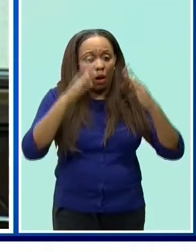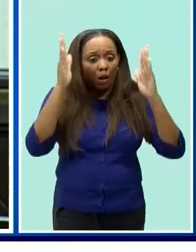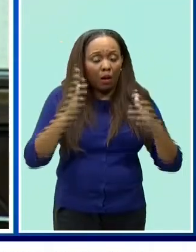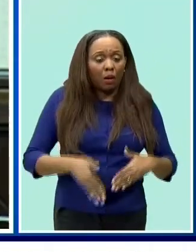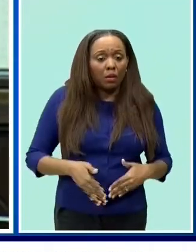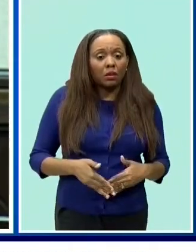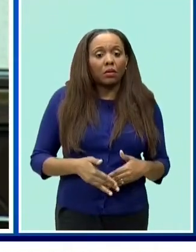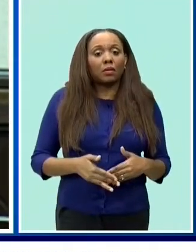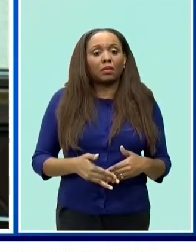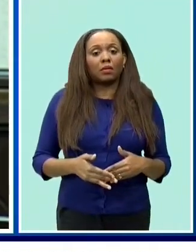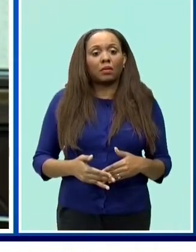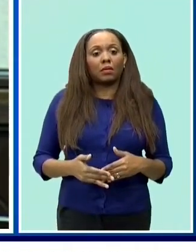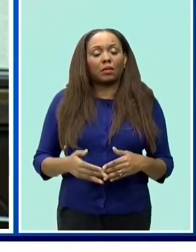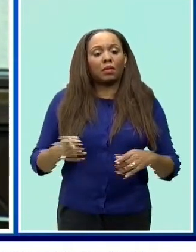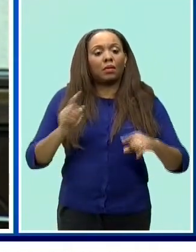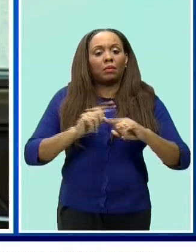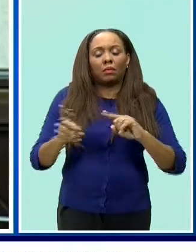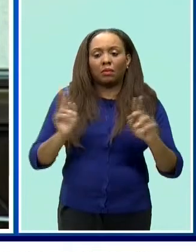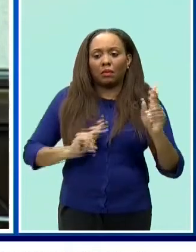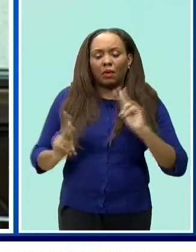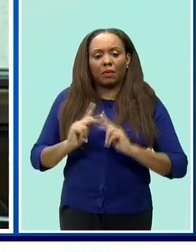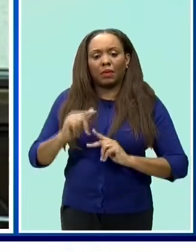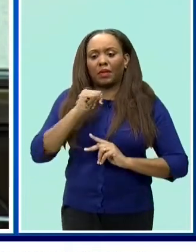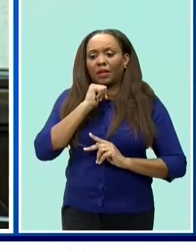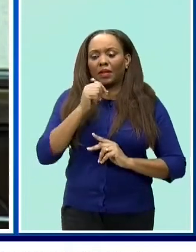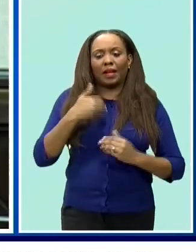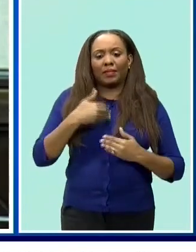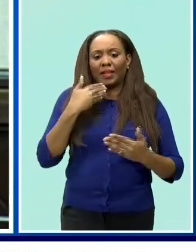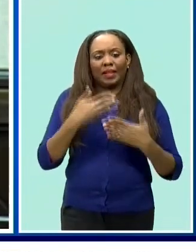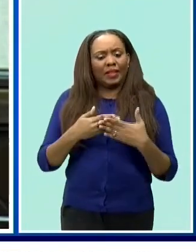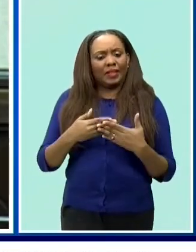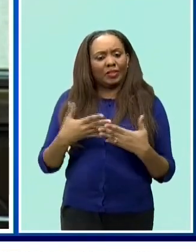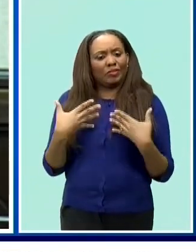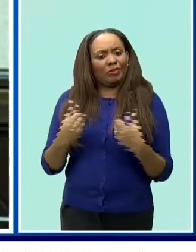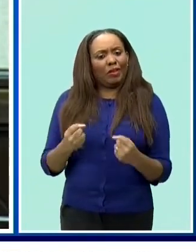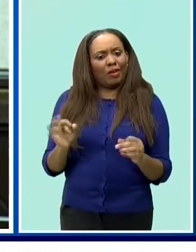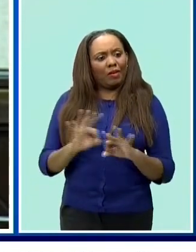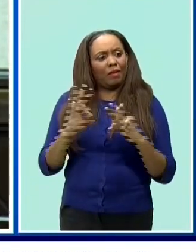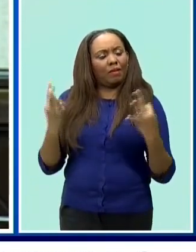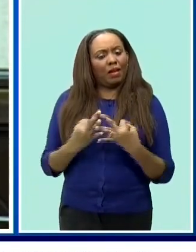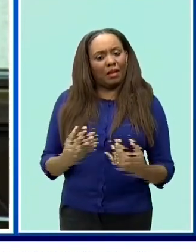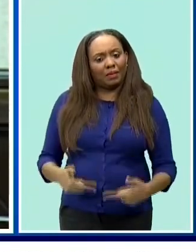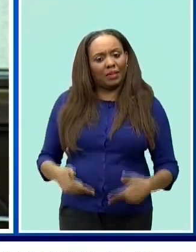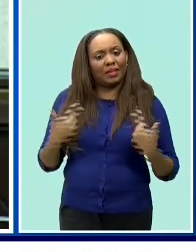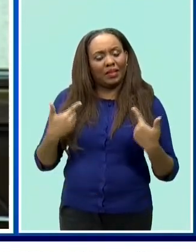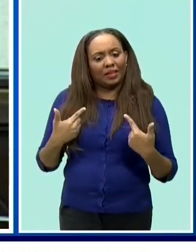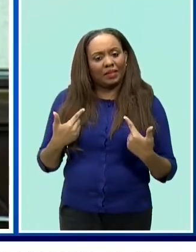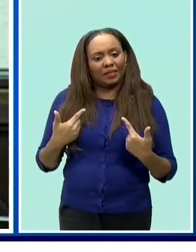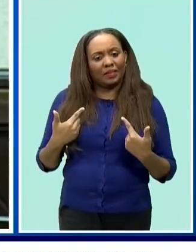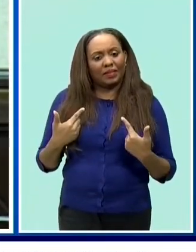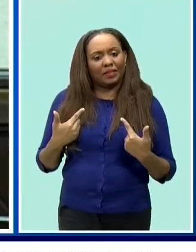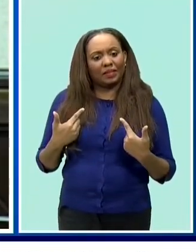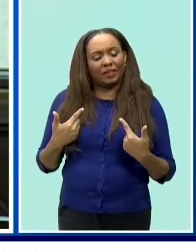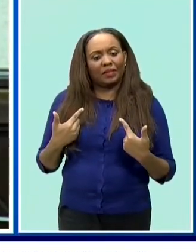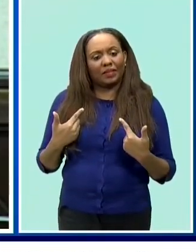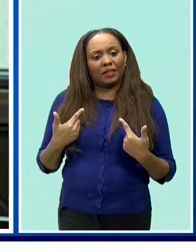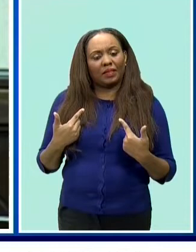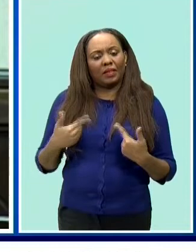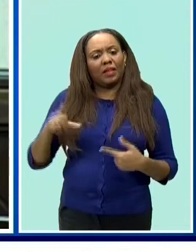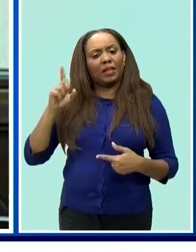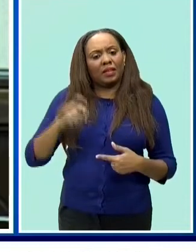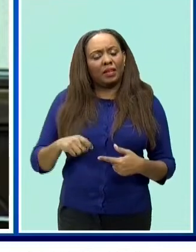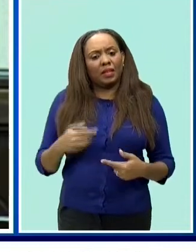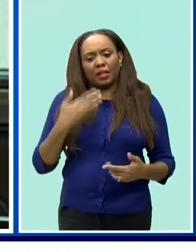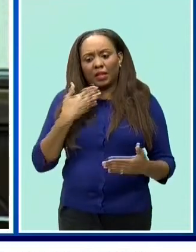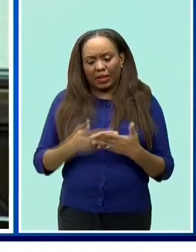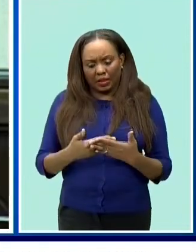to facilitate the development of that institution in Barbados, which is basic to the good order of